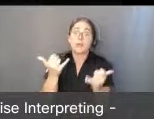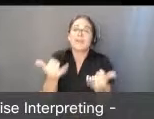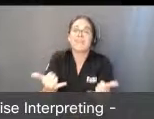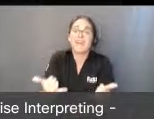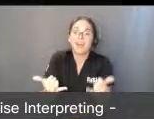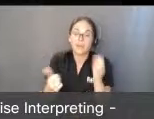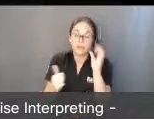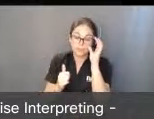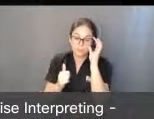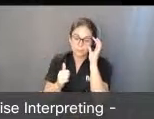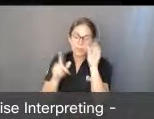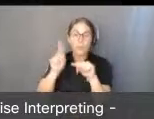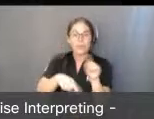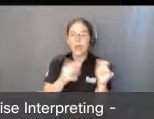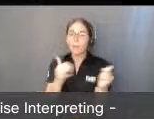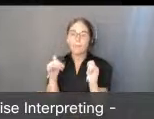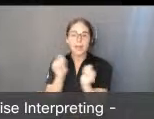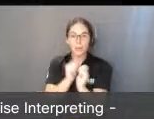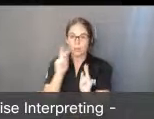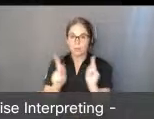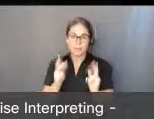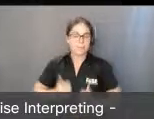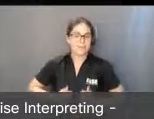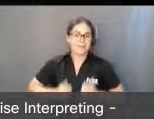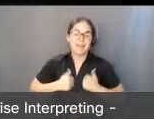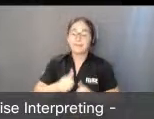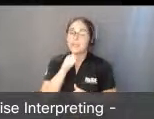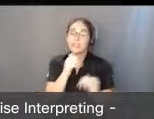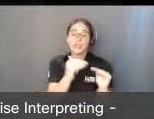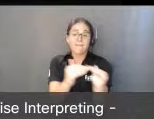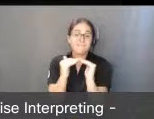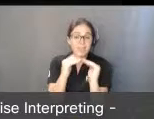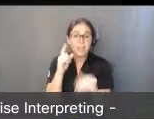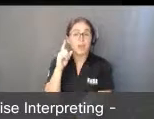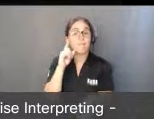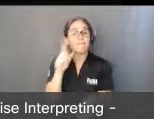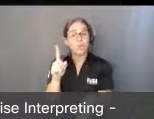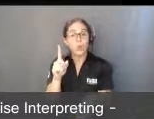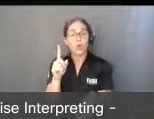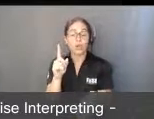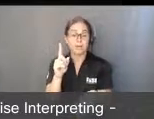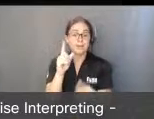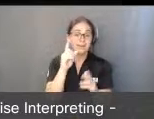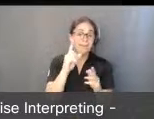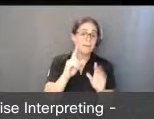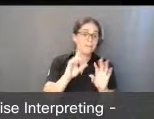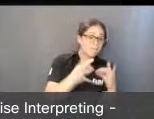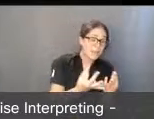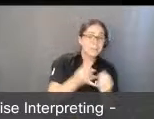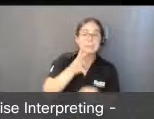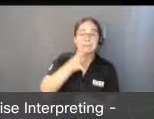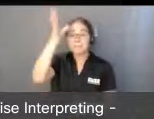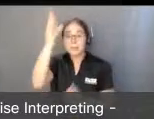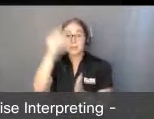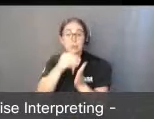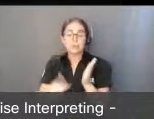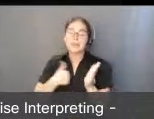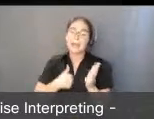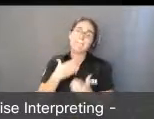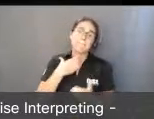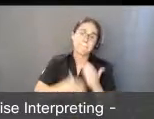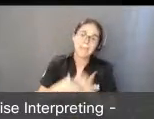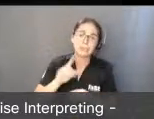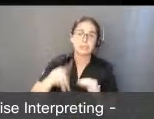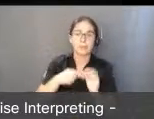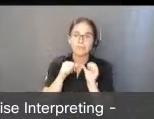be playing with people's lives like this. It's not fair to the employees, families, and students. I am so passionate about this. I have family that works in